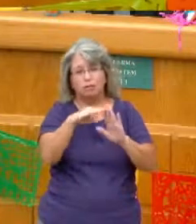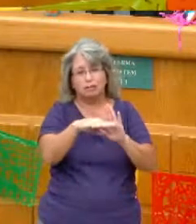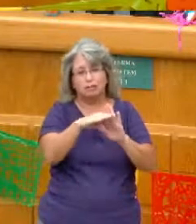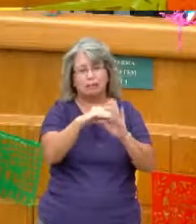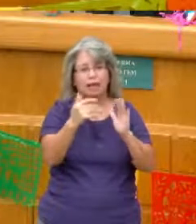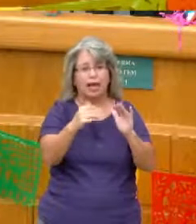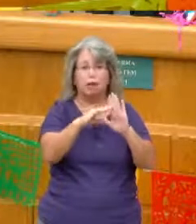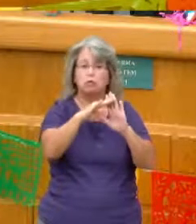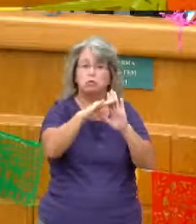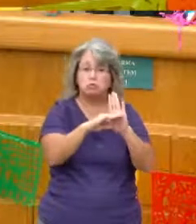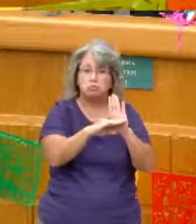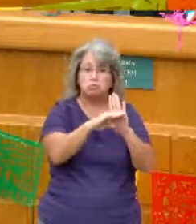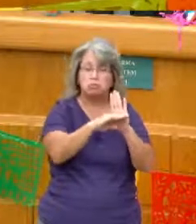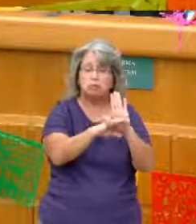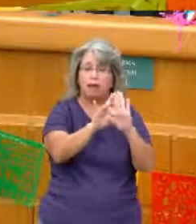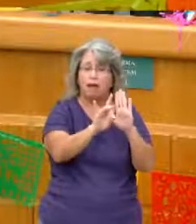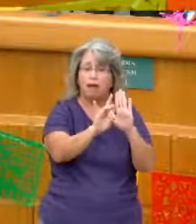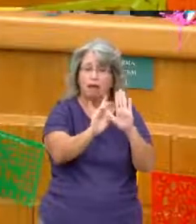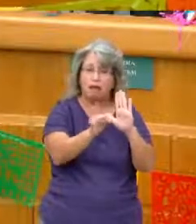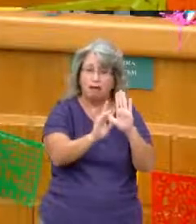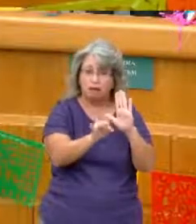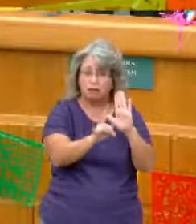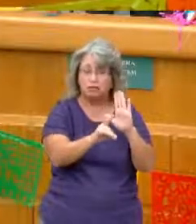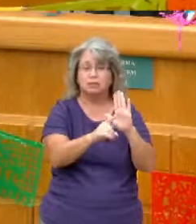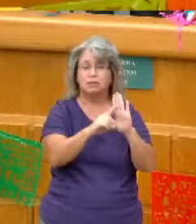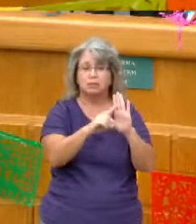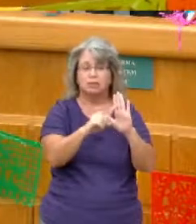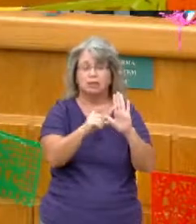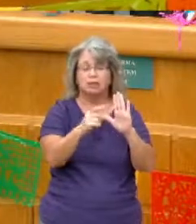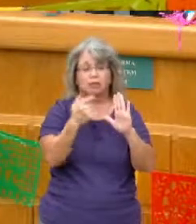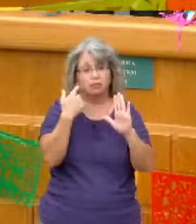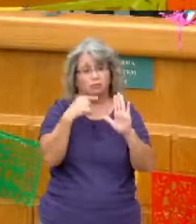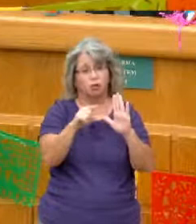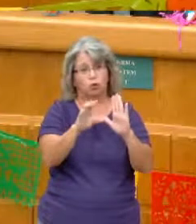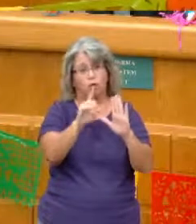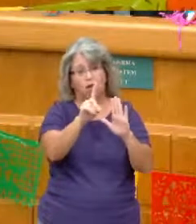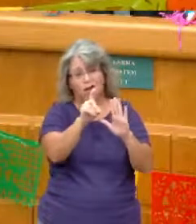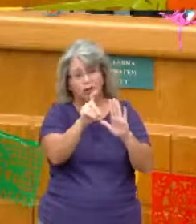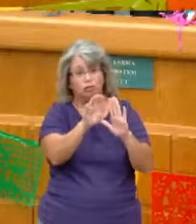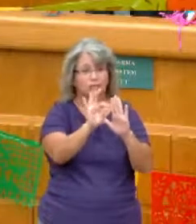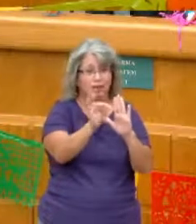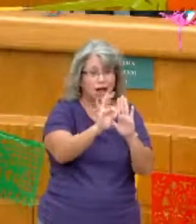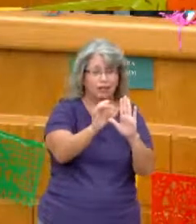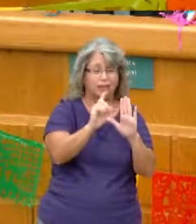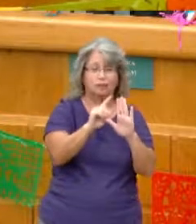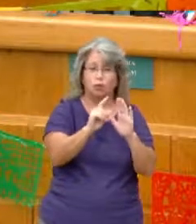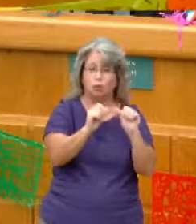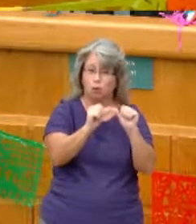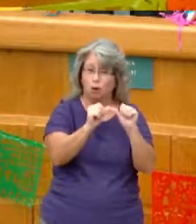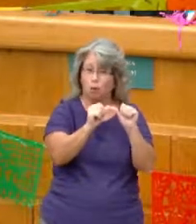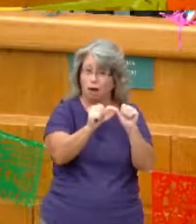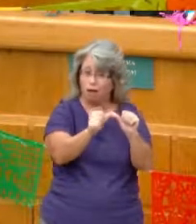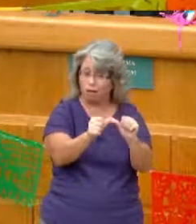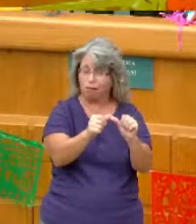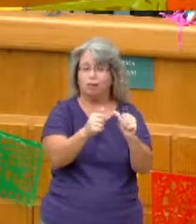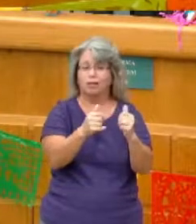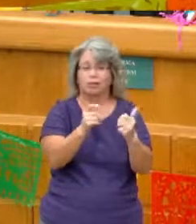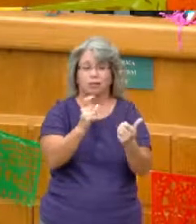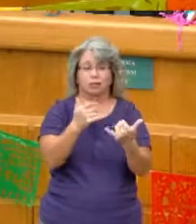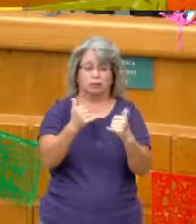into the 80s, which is better, but they were at 90s for quite some time as well, and so we're still seeing, like today,